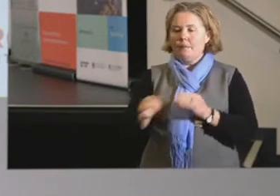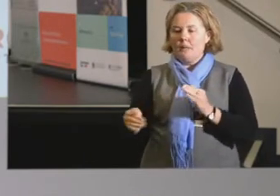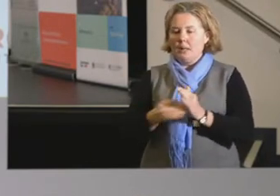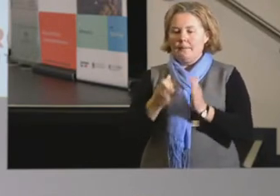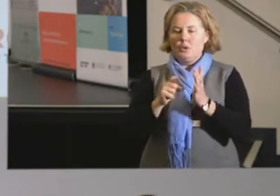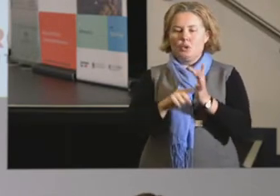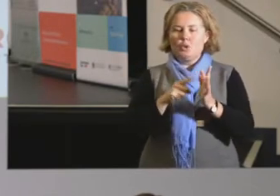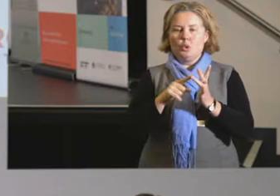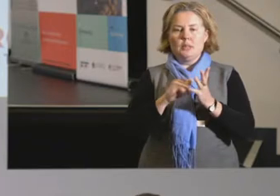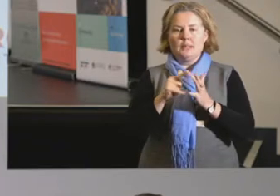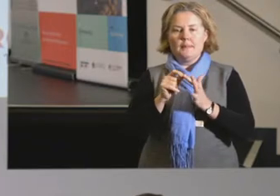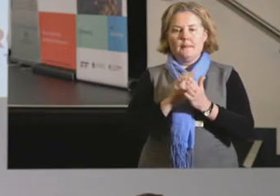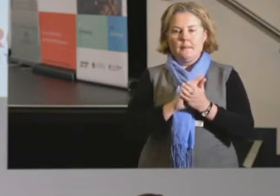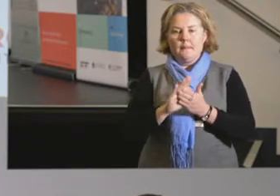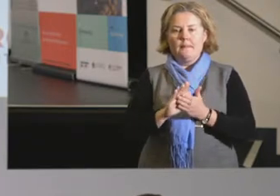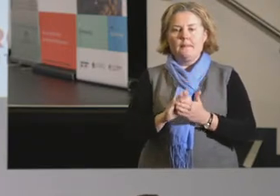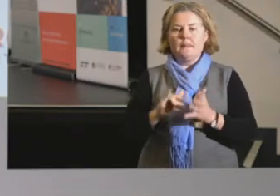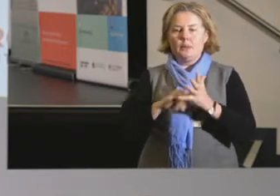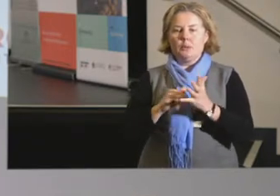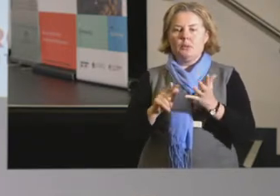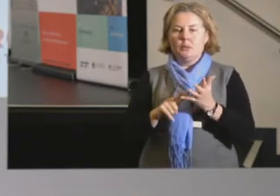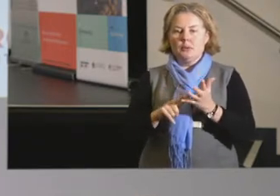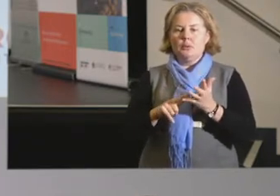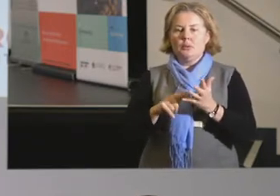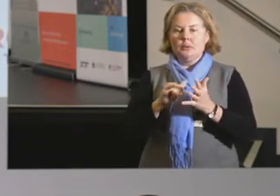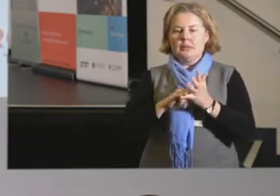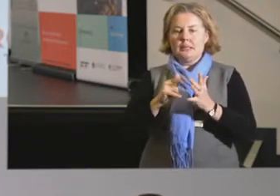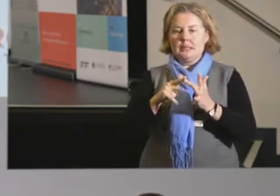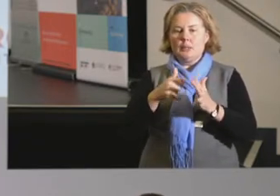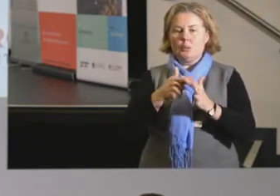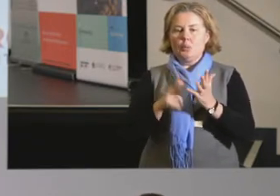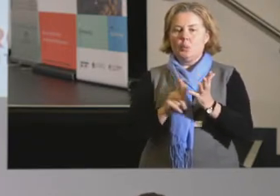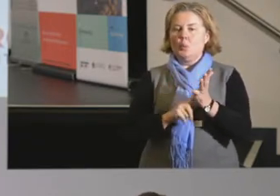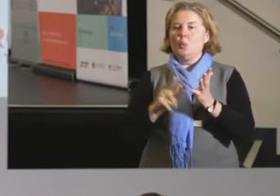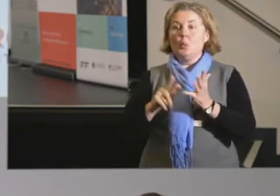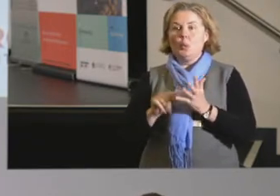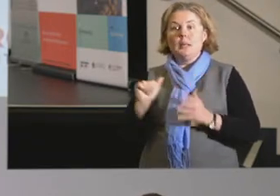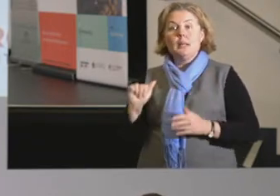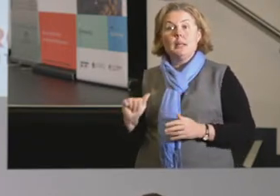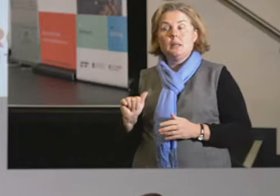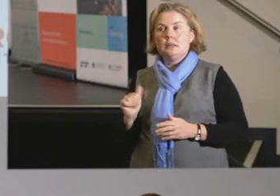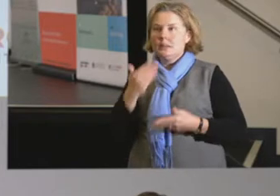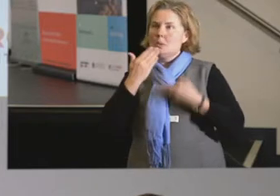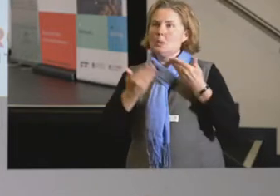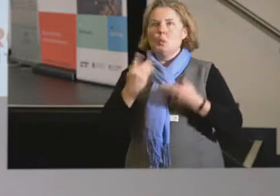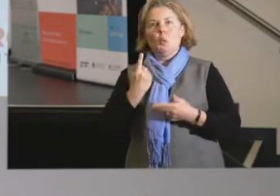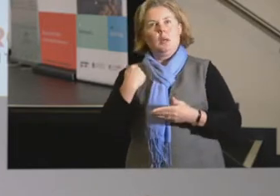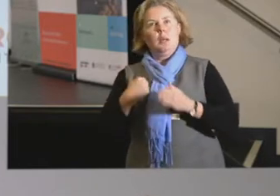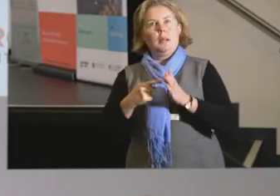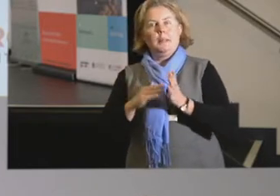Sikulu, who I think is best described by, in his own words, as a Pacific climate